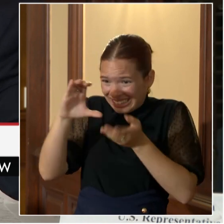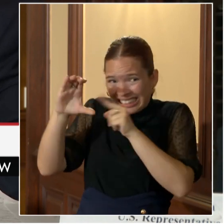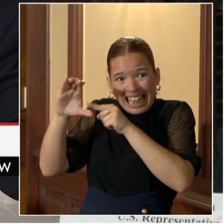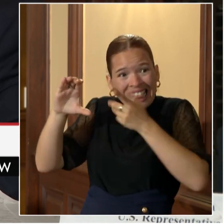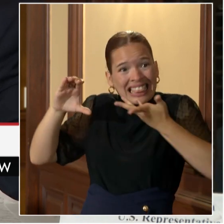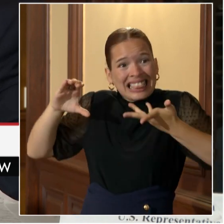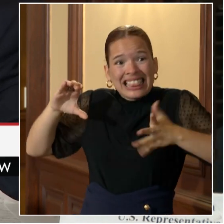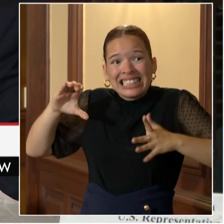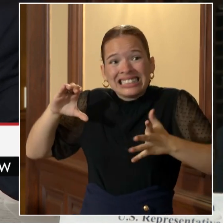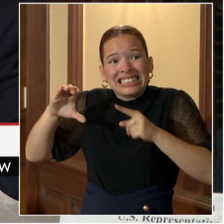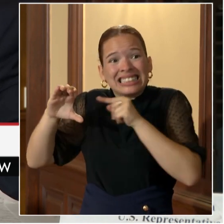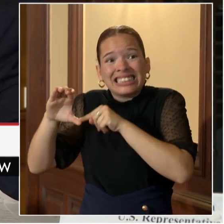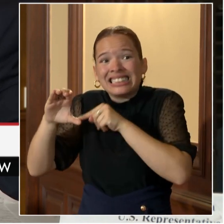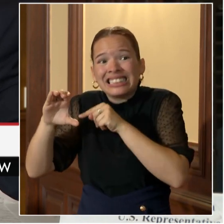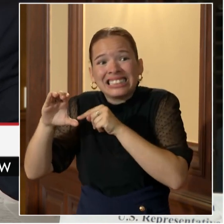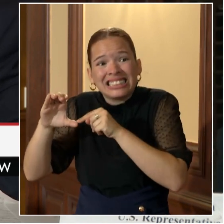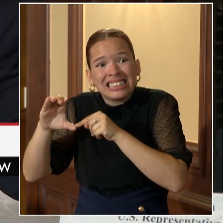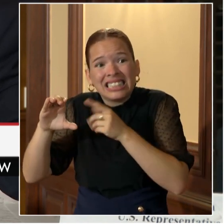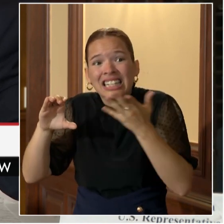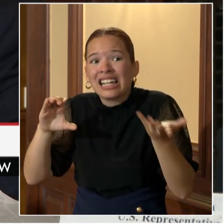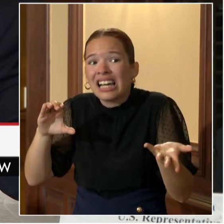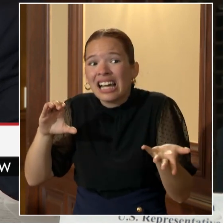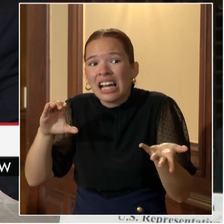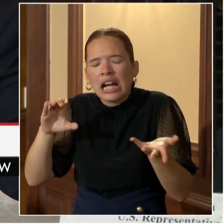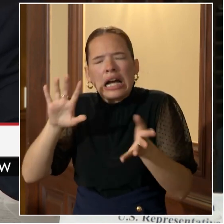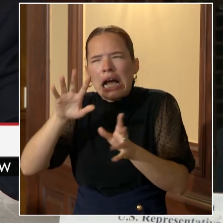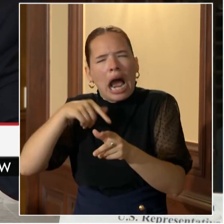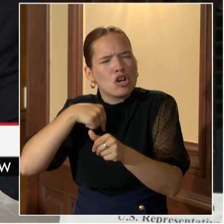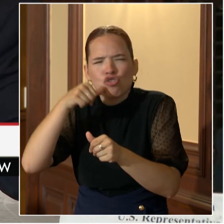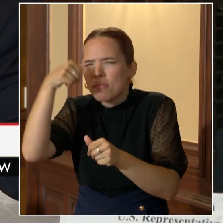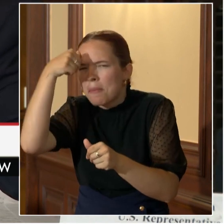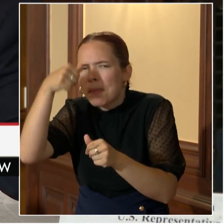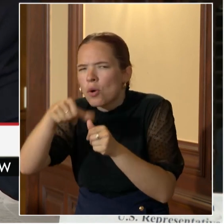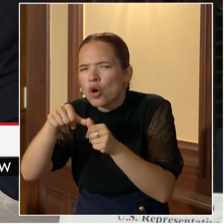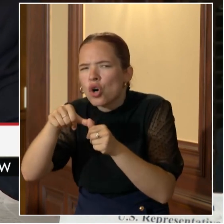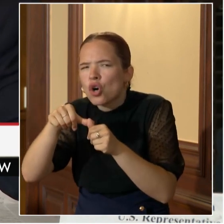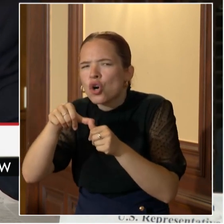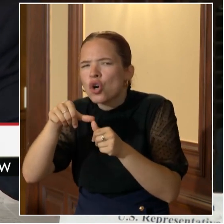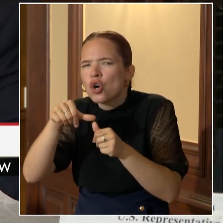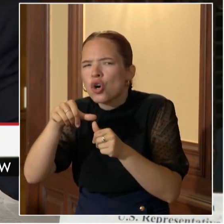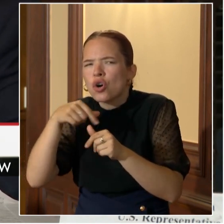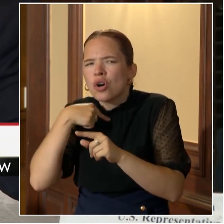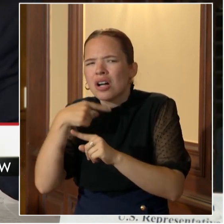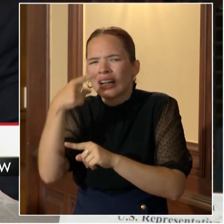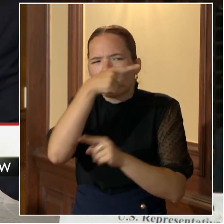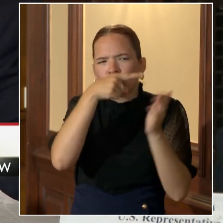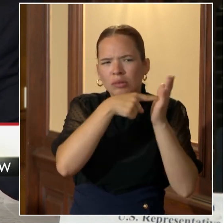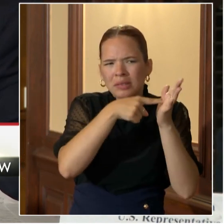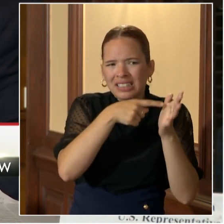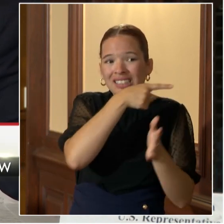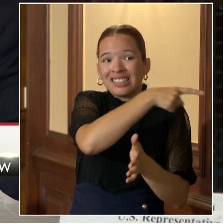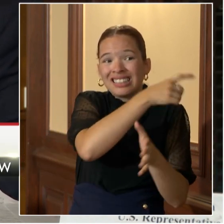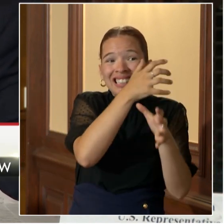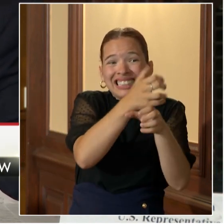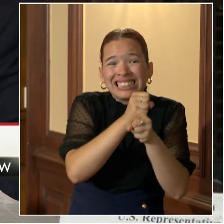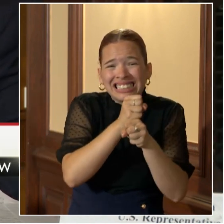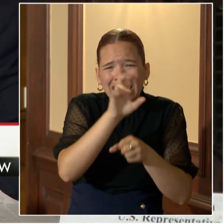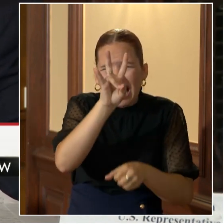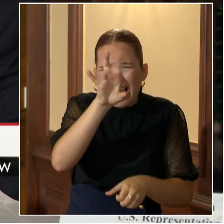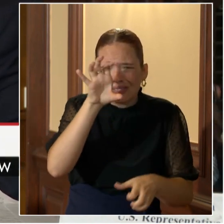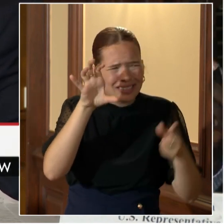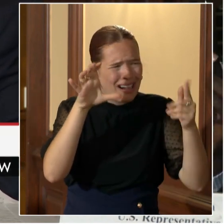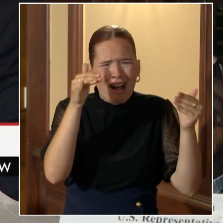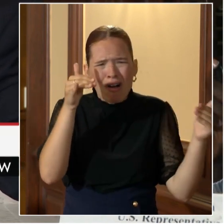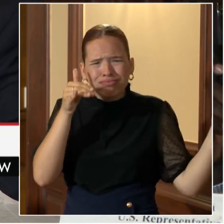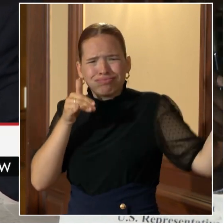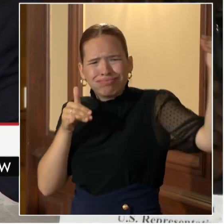think Representative Olalawa get $7,000 each from that fund. And this